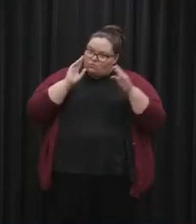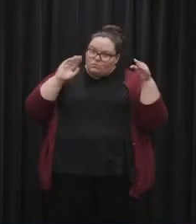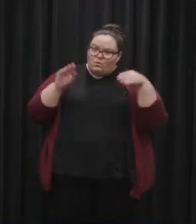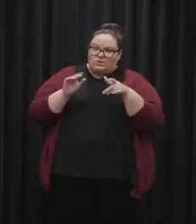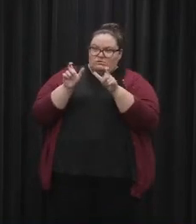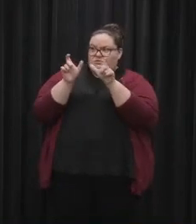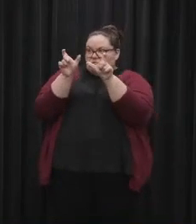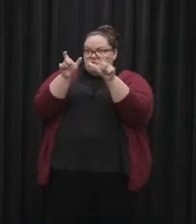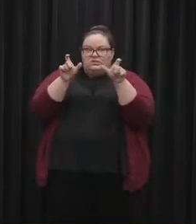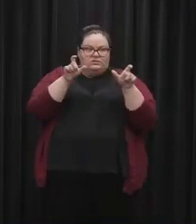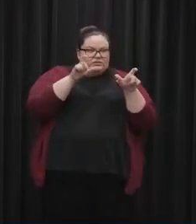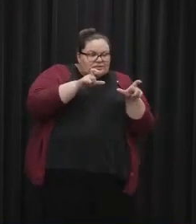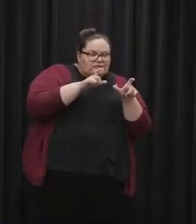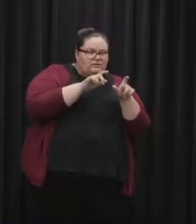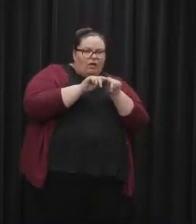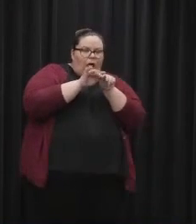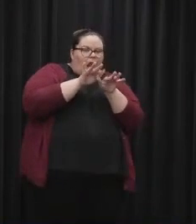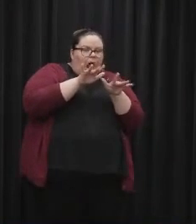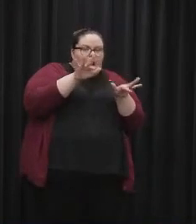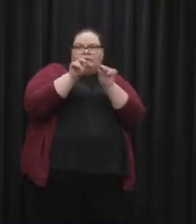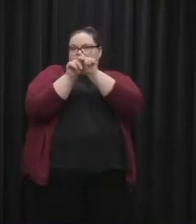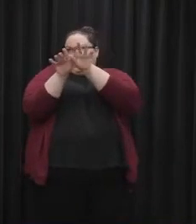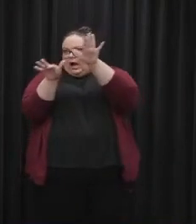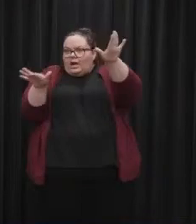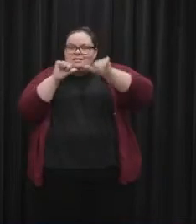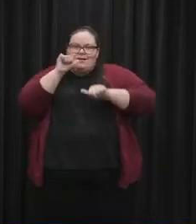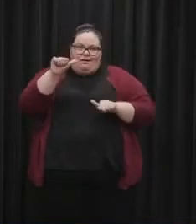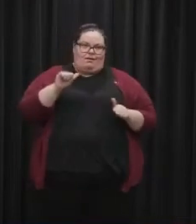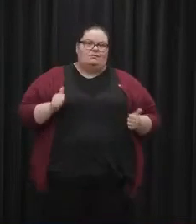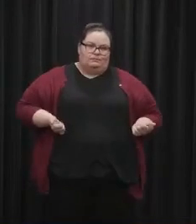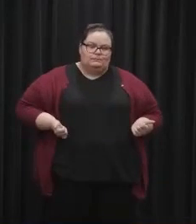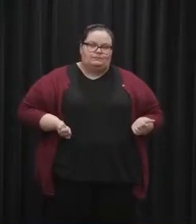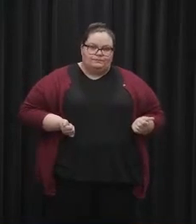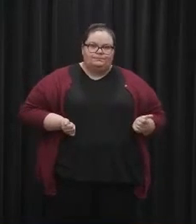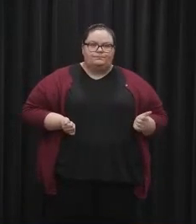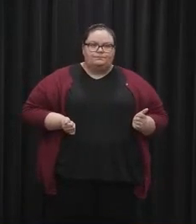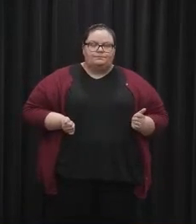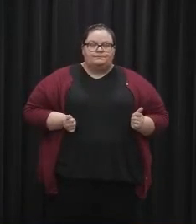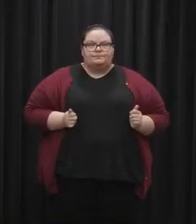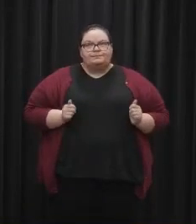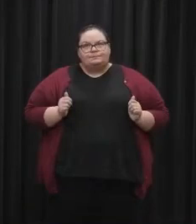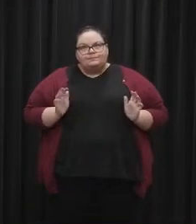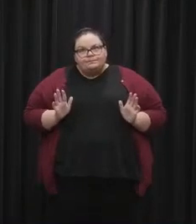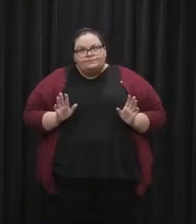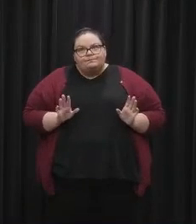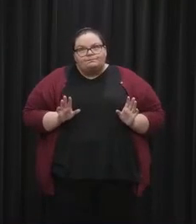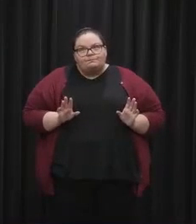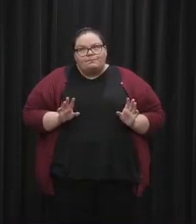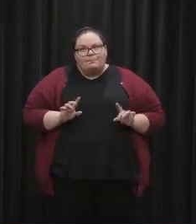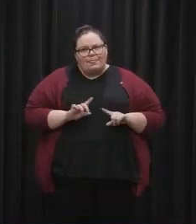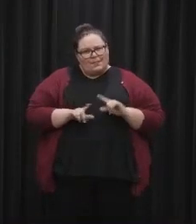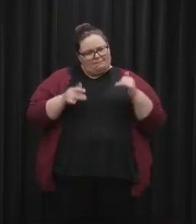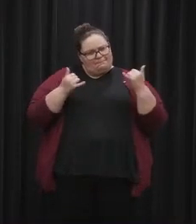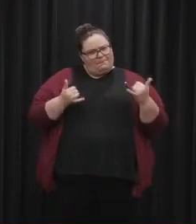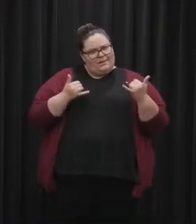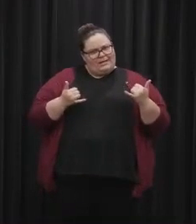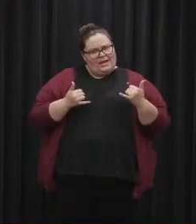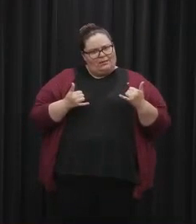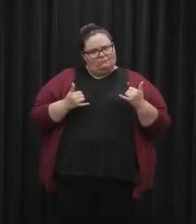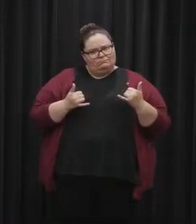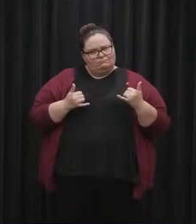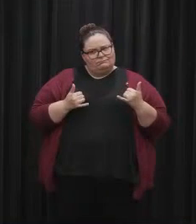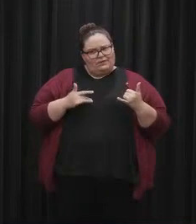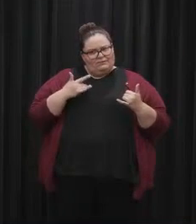make sure it's controlled and that we don't see widespread community spread, transmission. But we're likely to know people who are going to